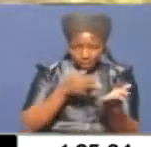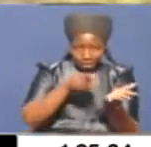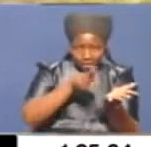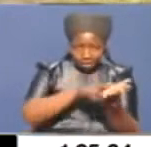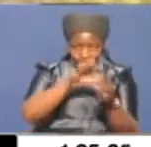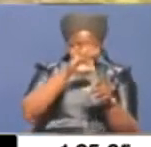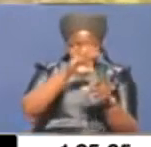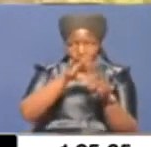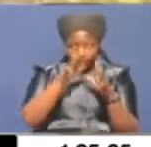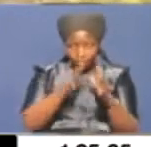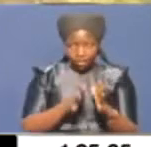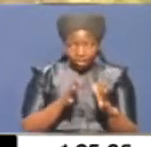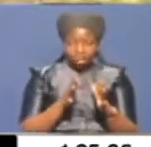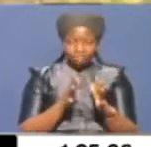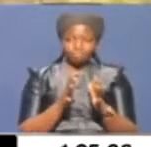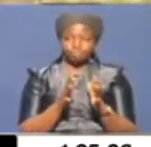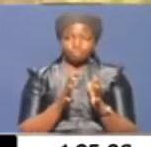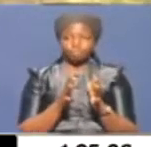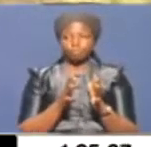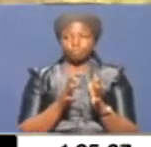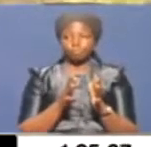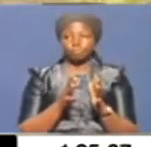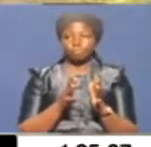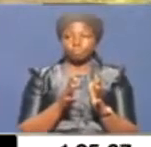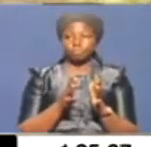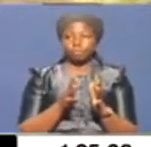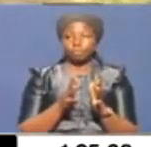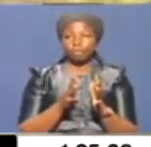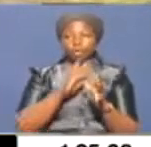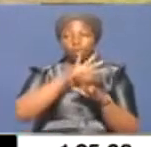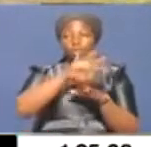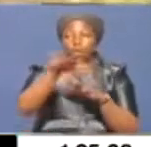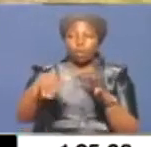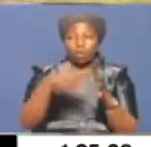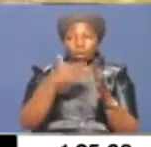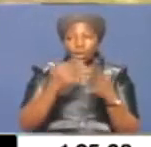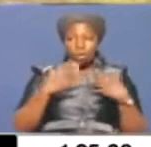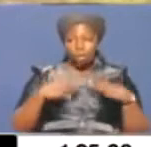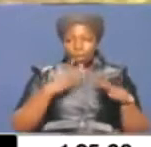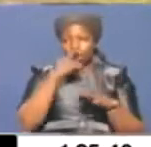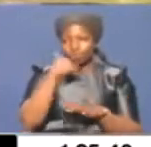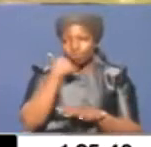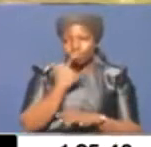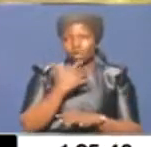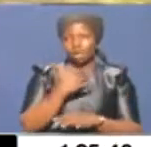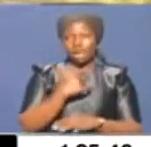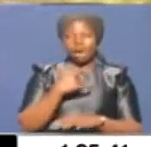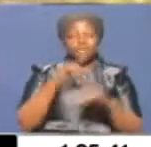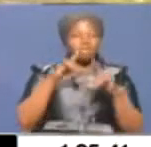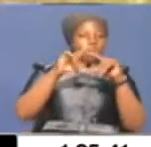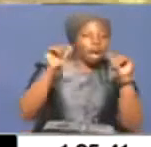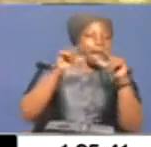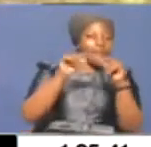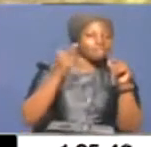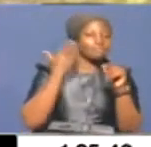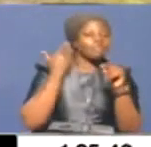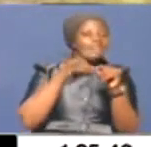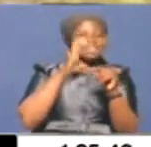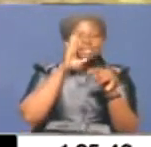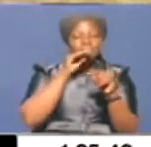Wakati wa kujiandikisha kama wapigaji kura wote ambao wako na semi za uchocheaji, ningependa